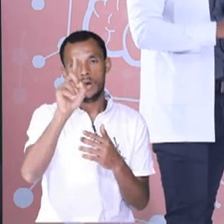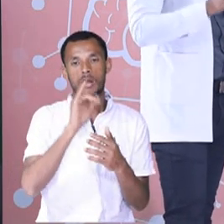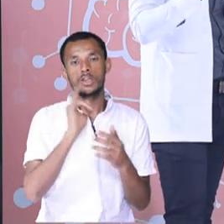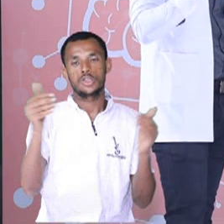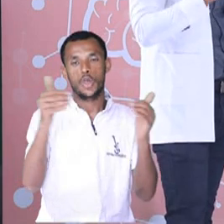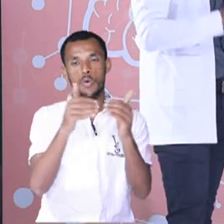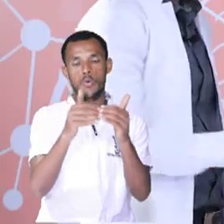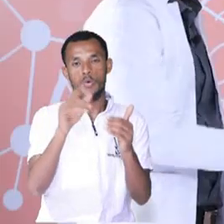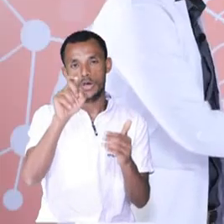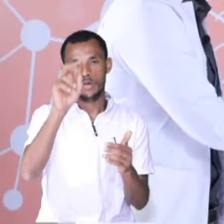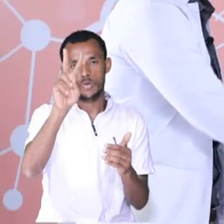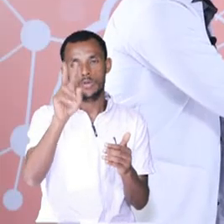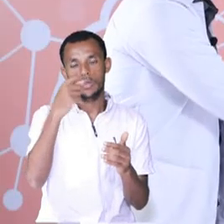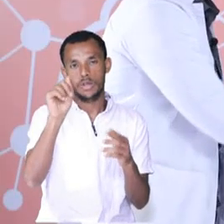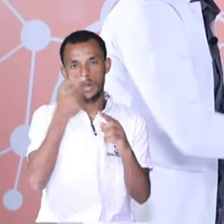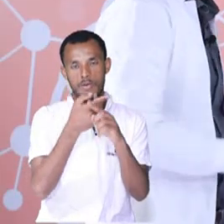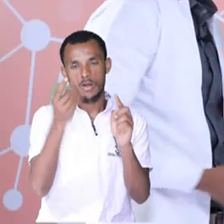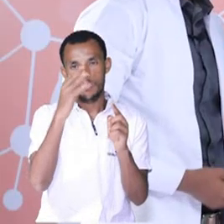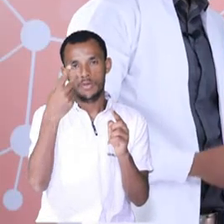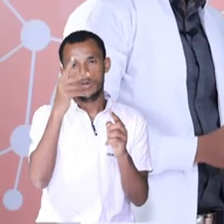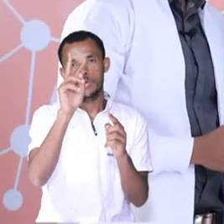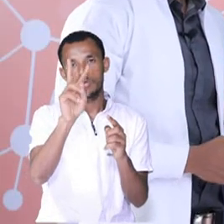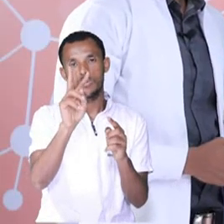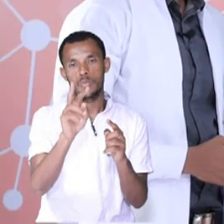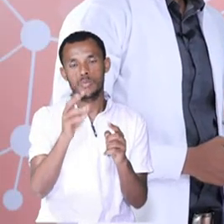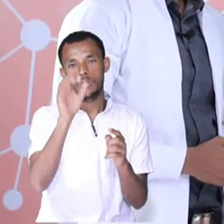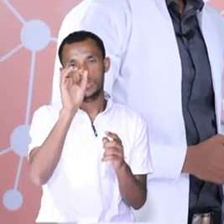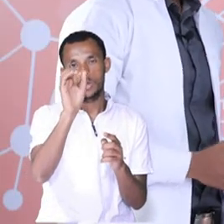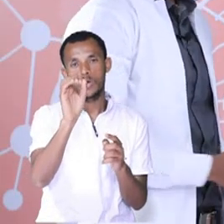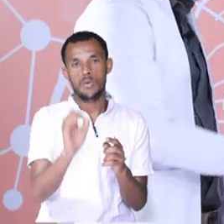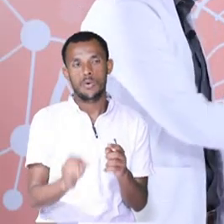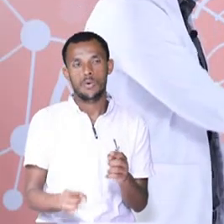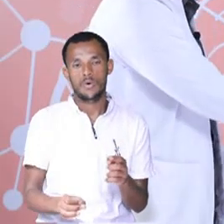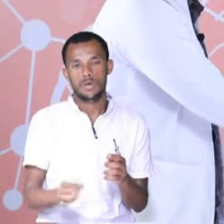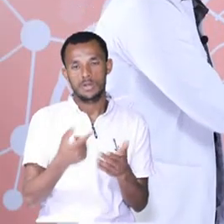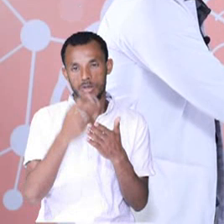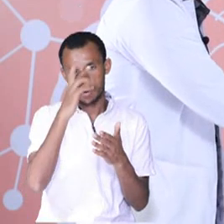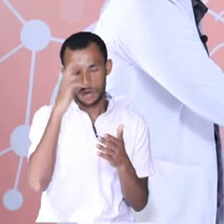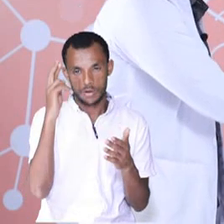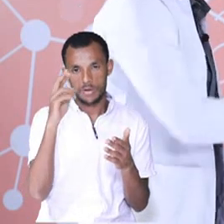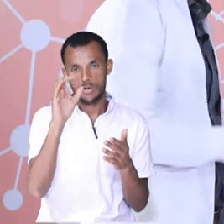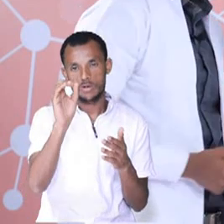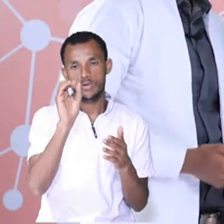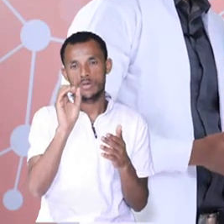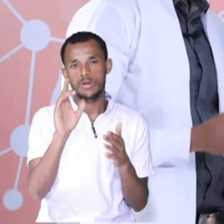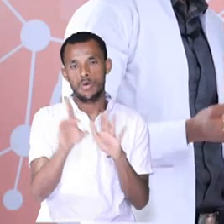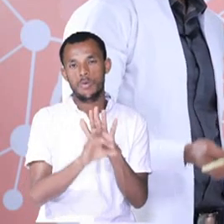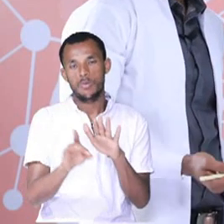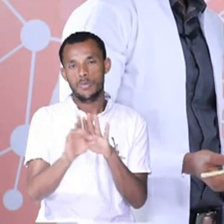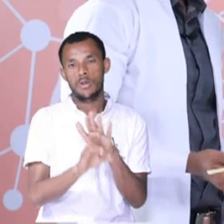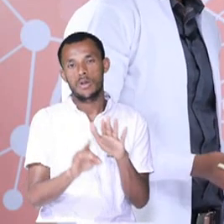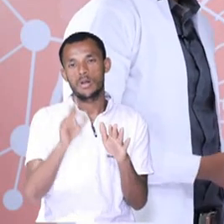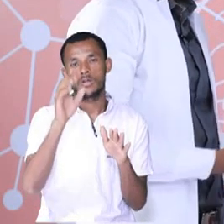is equal to x2, the difference of the two will be 0. So in the case if it is 0, the denominator will